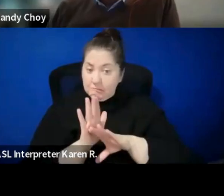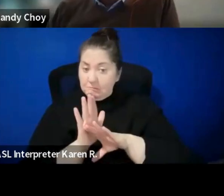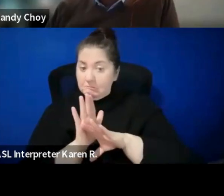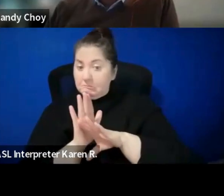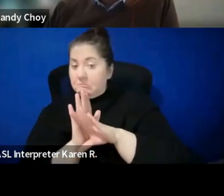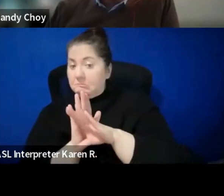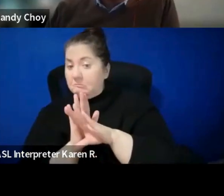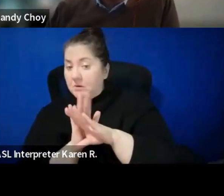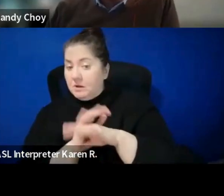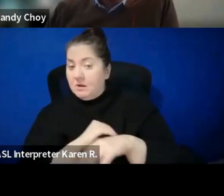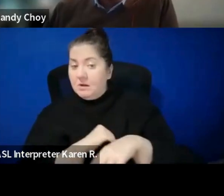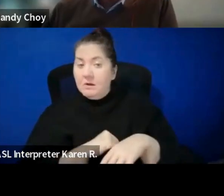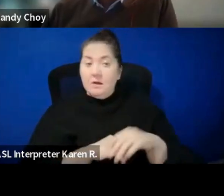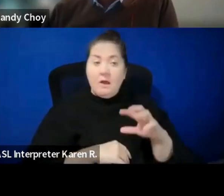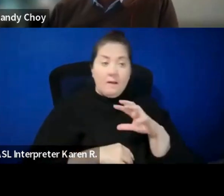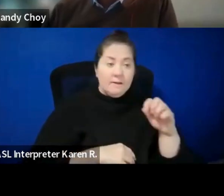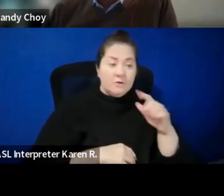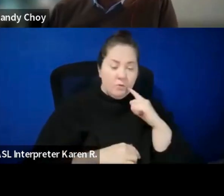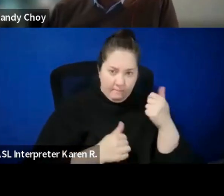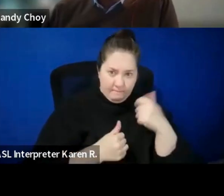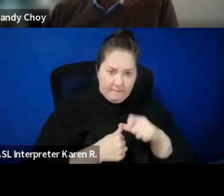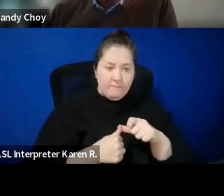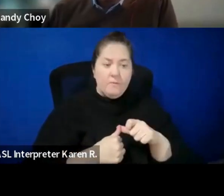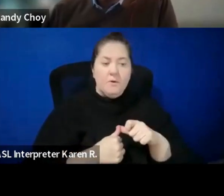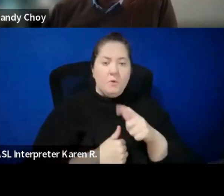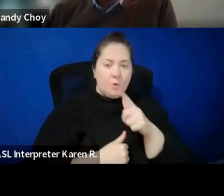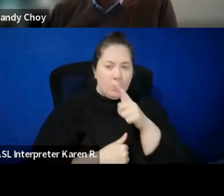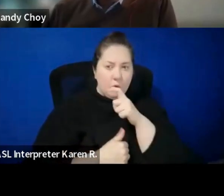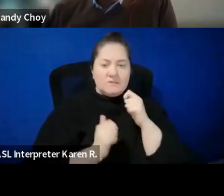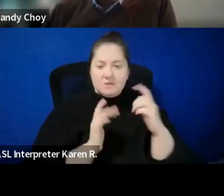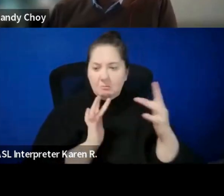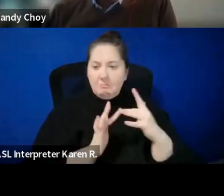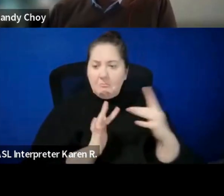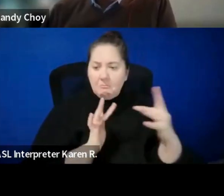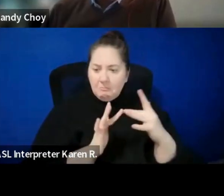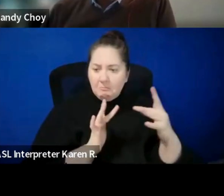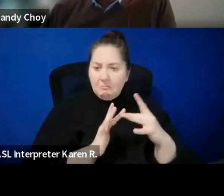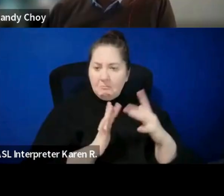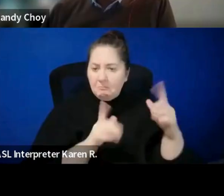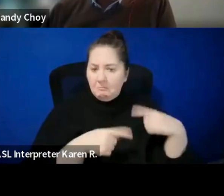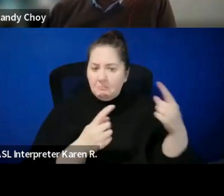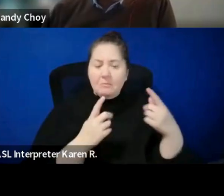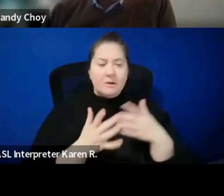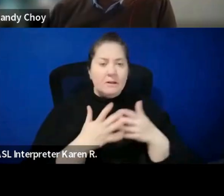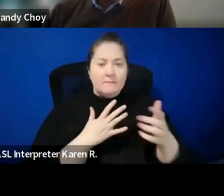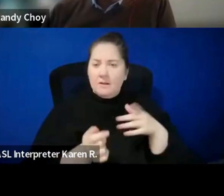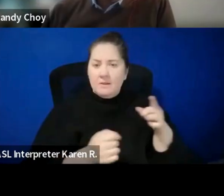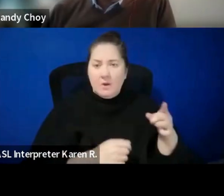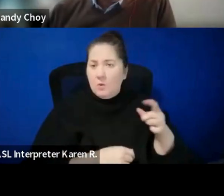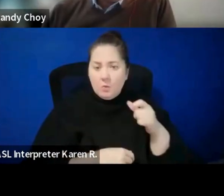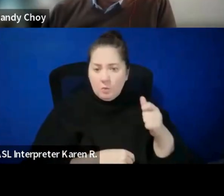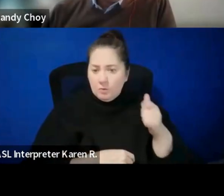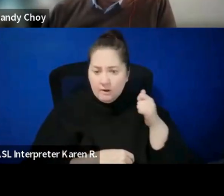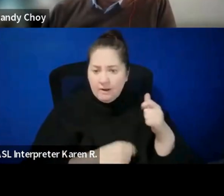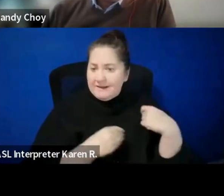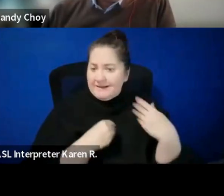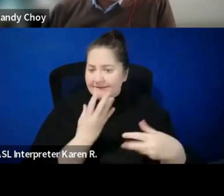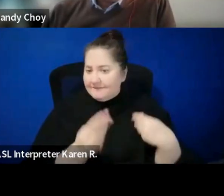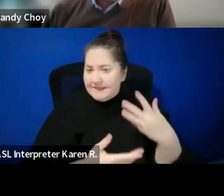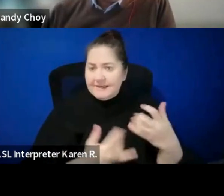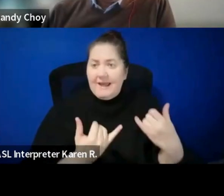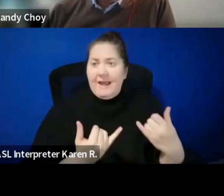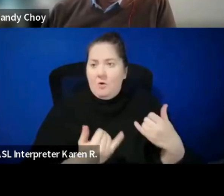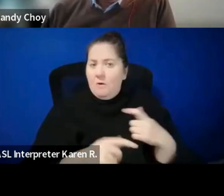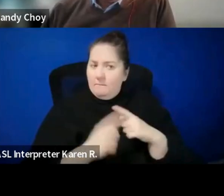the companies, they're going to remember the ones that stayed in touch with them even when they weren't giving to